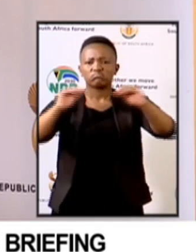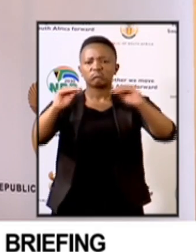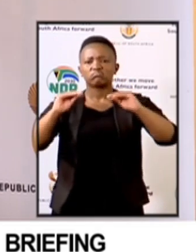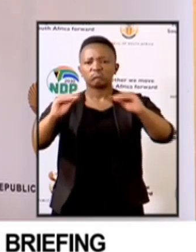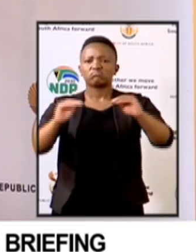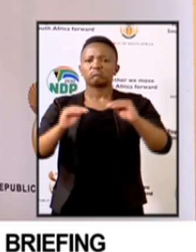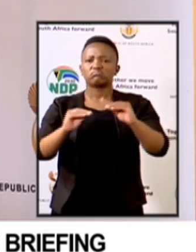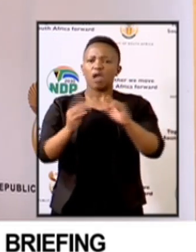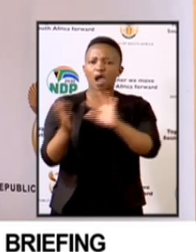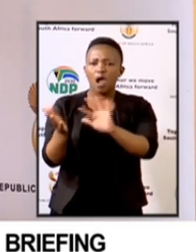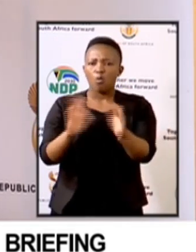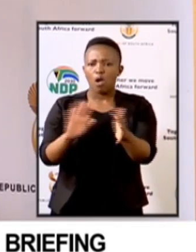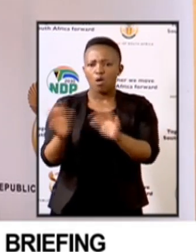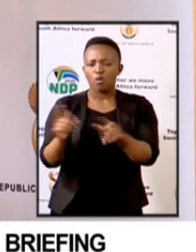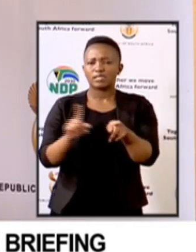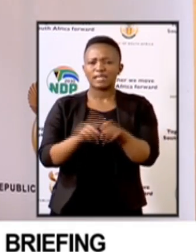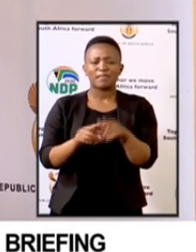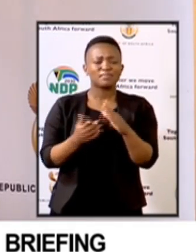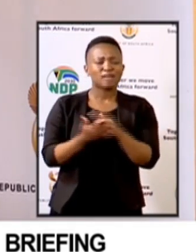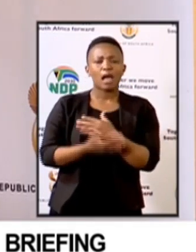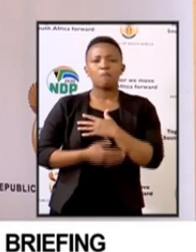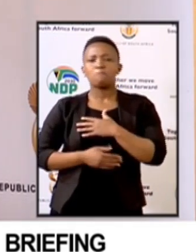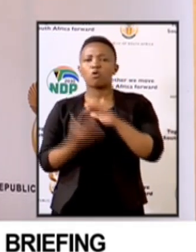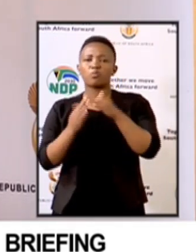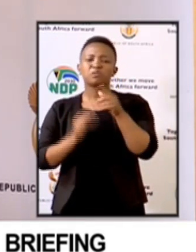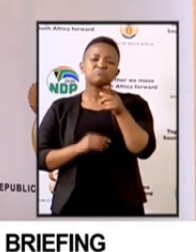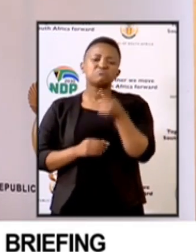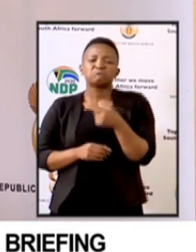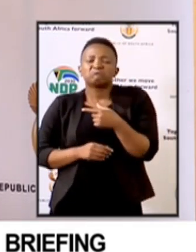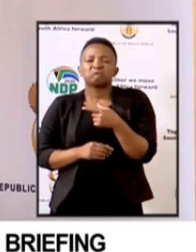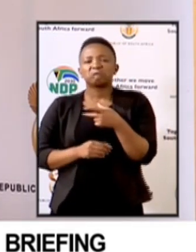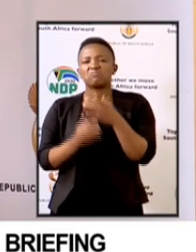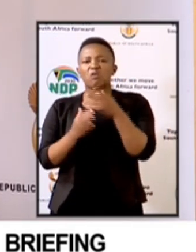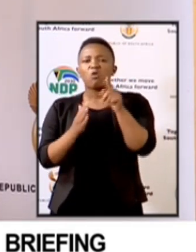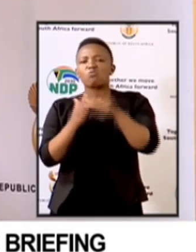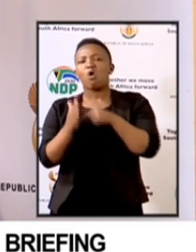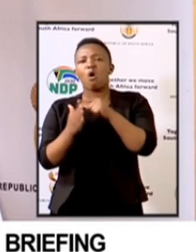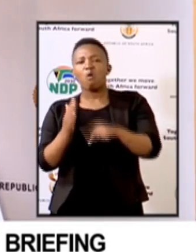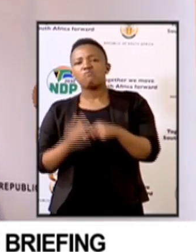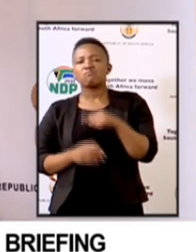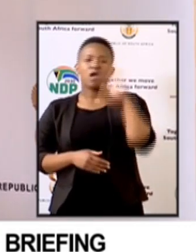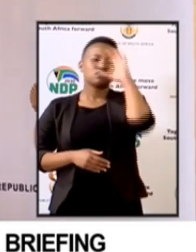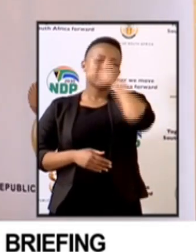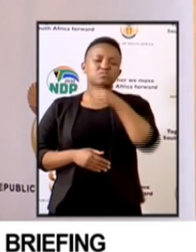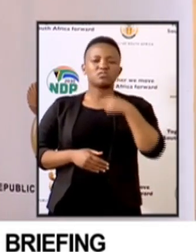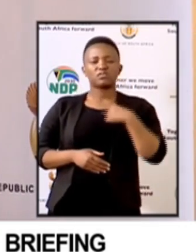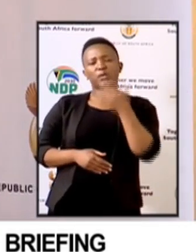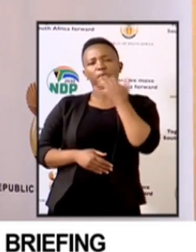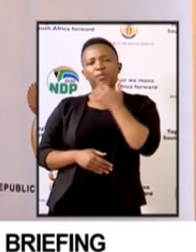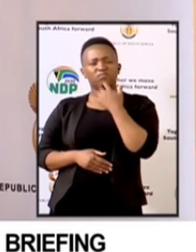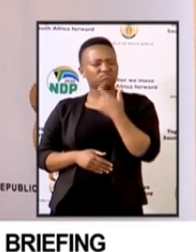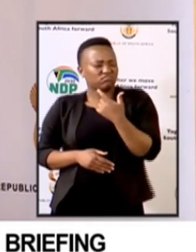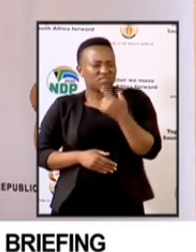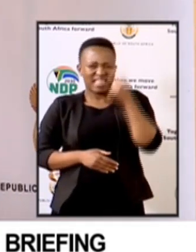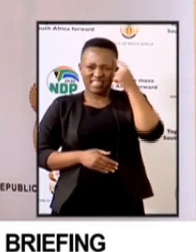all wrong assumptions that are out there that we are often coming